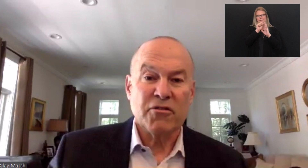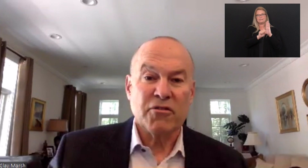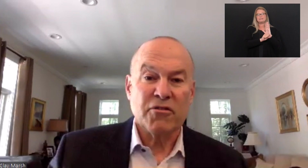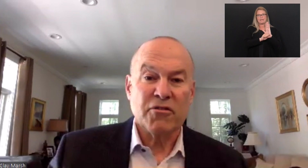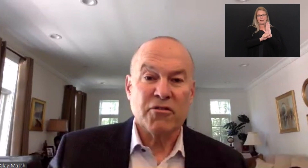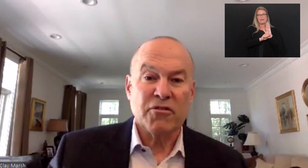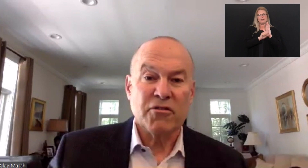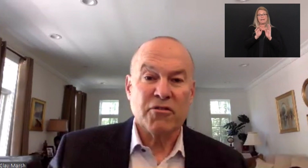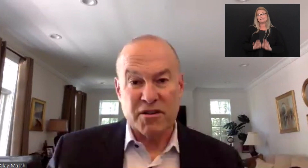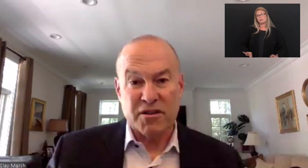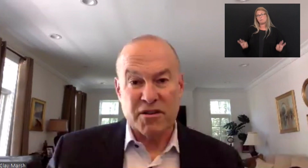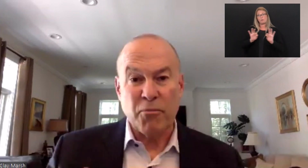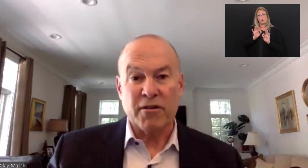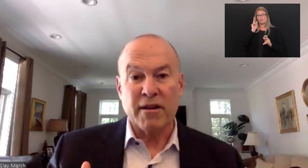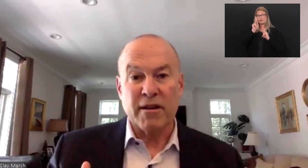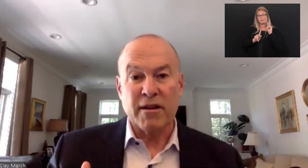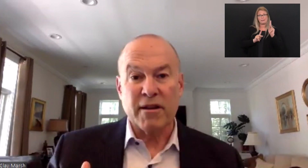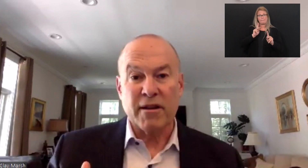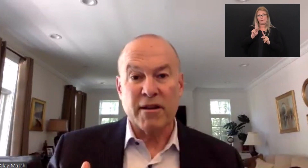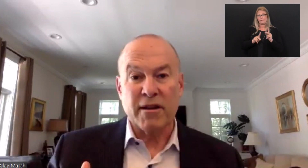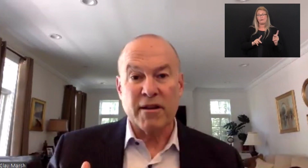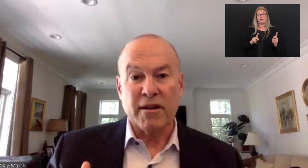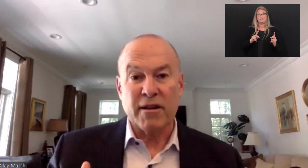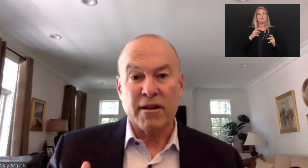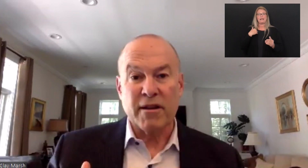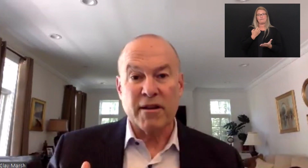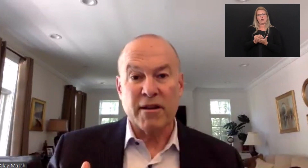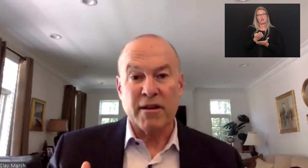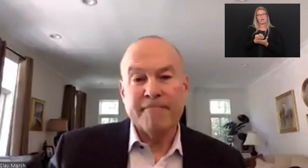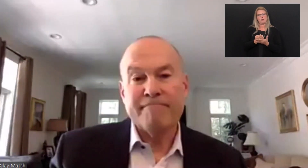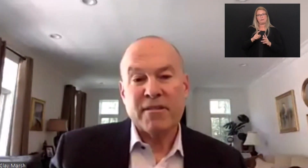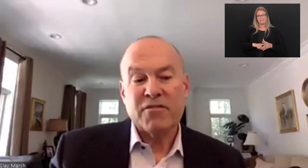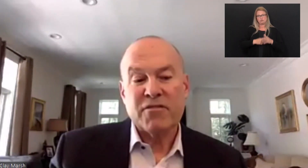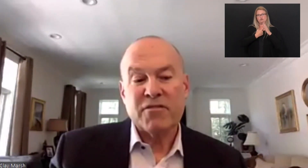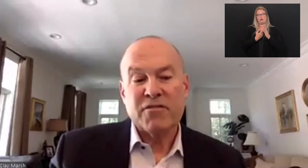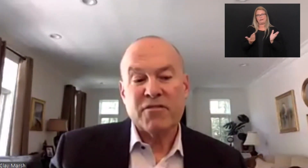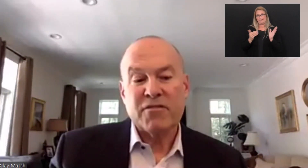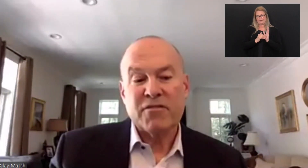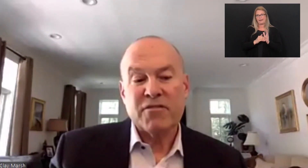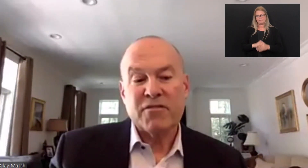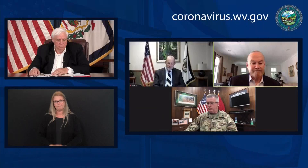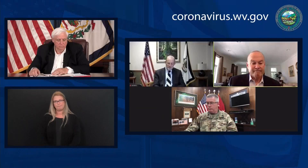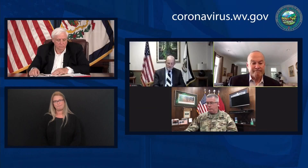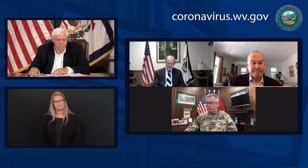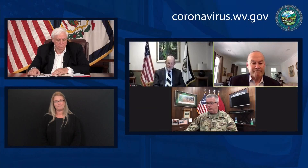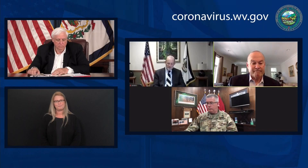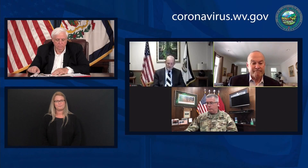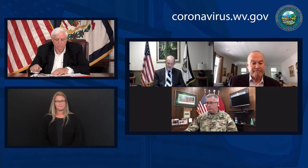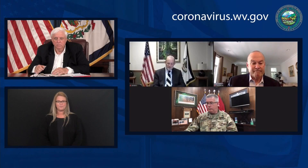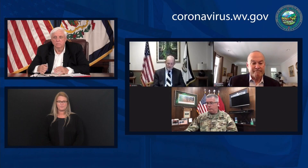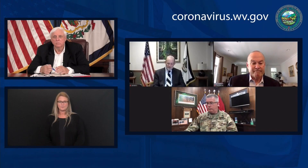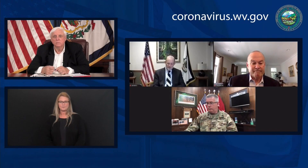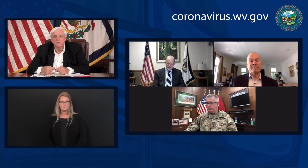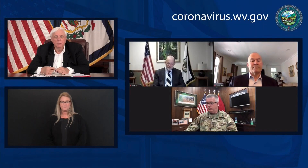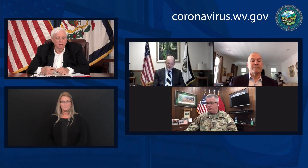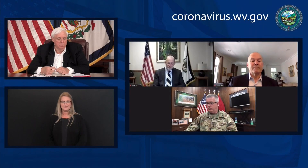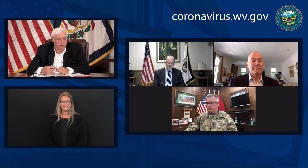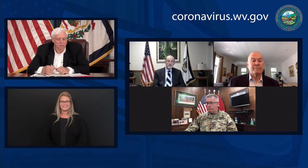for all of our citizens and importantly, to get our economy started again. So thanks. Governor, I'll turn it back